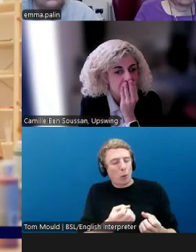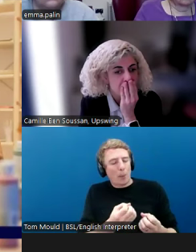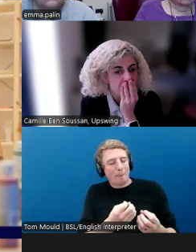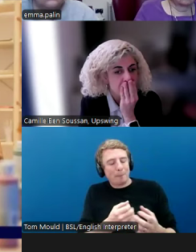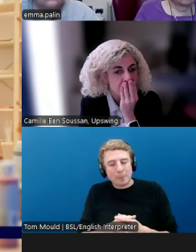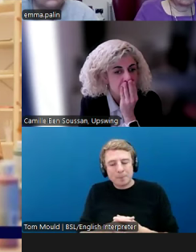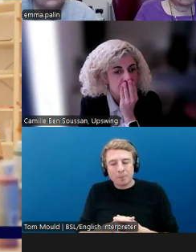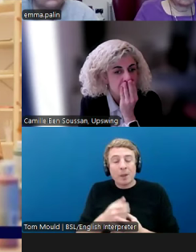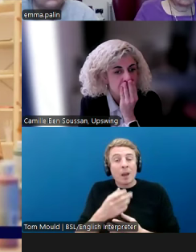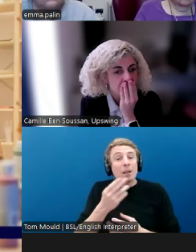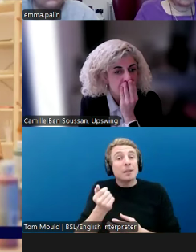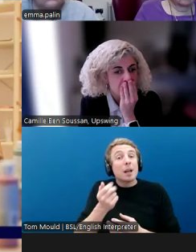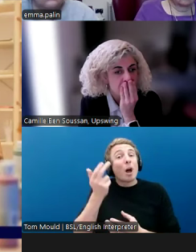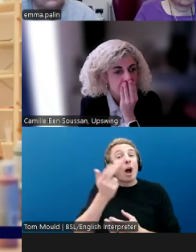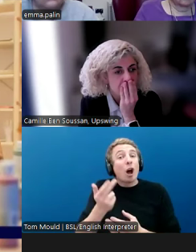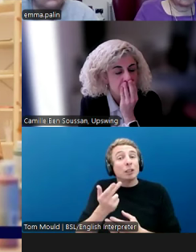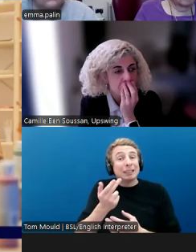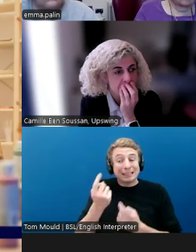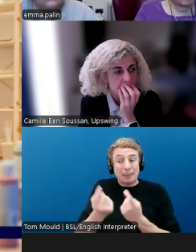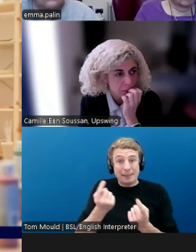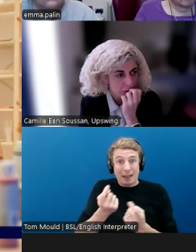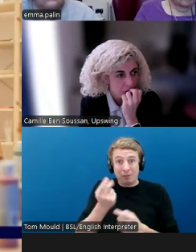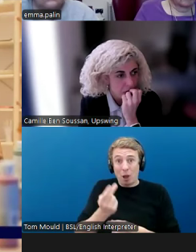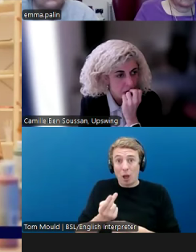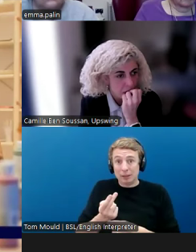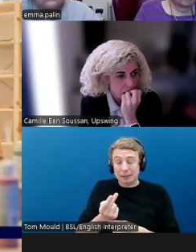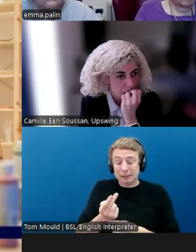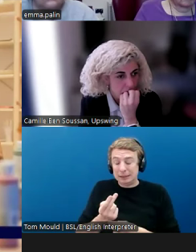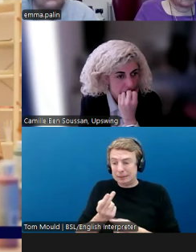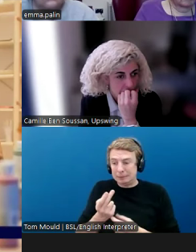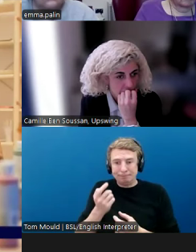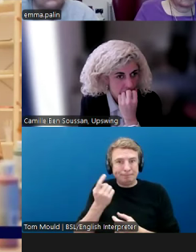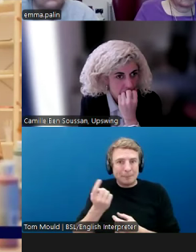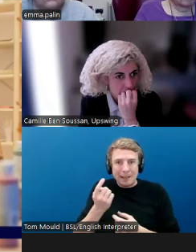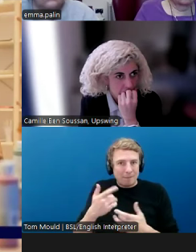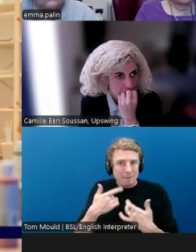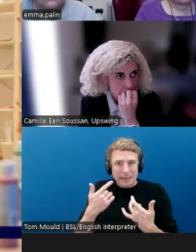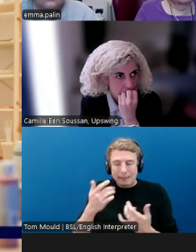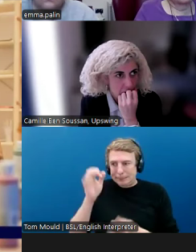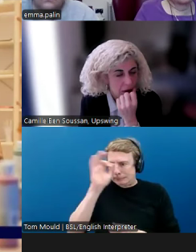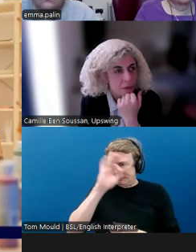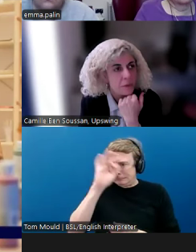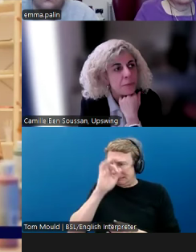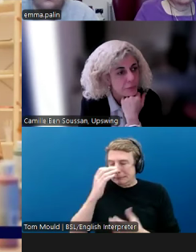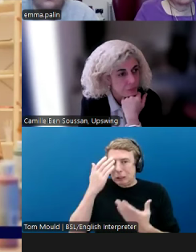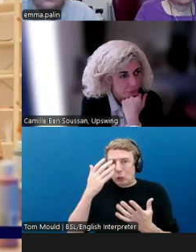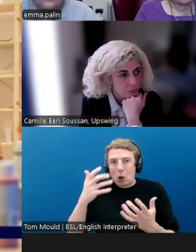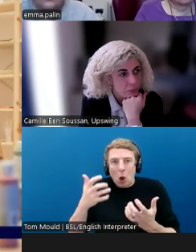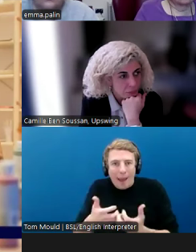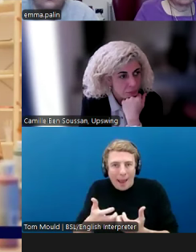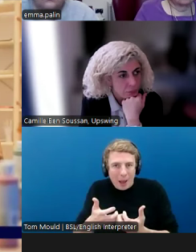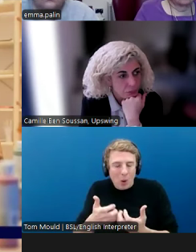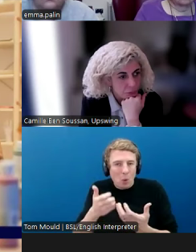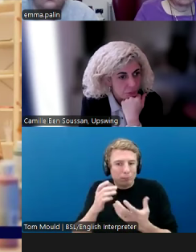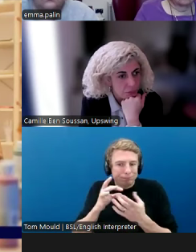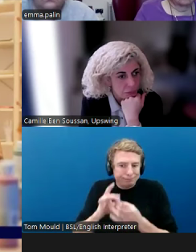be a gap between creative practice and care practice. Many talented artists who want to work with older